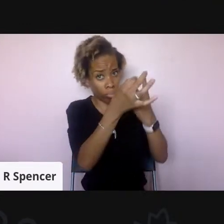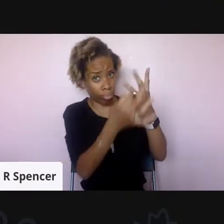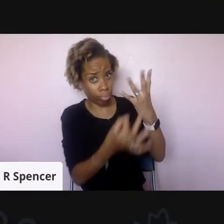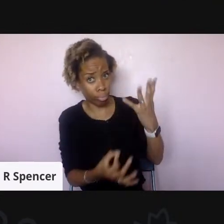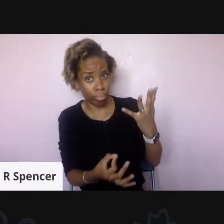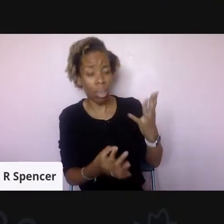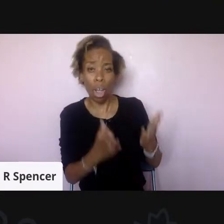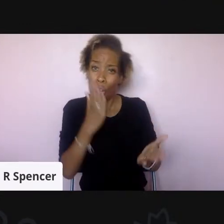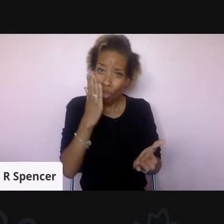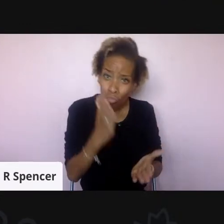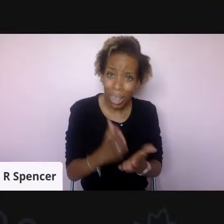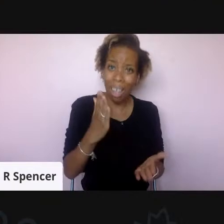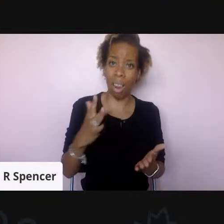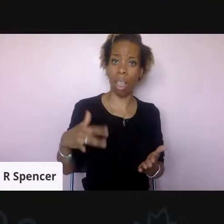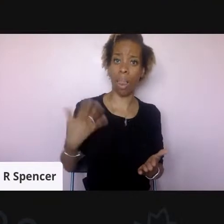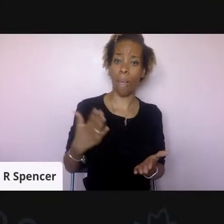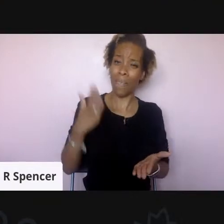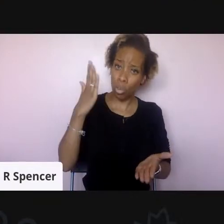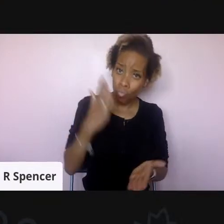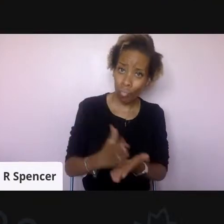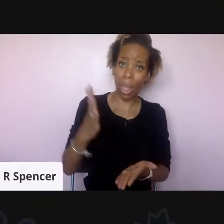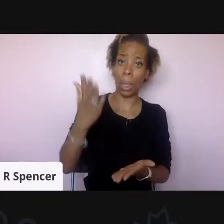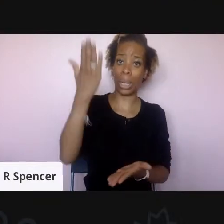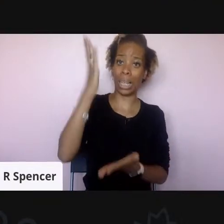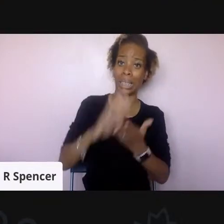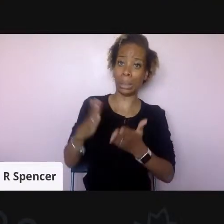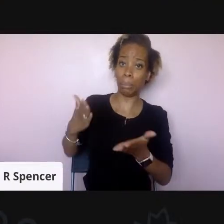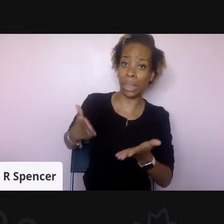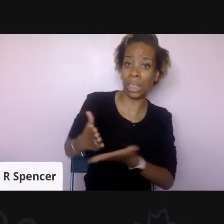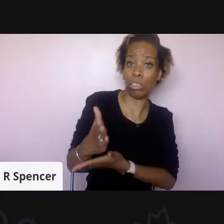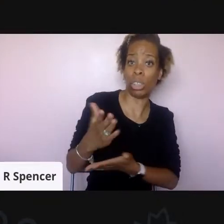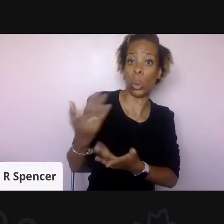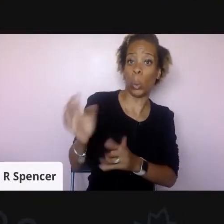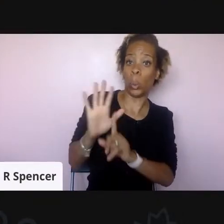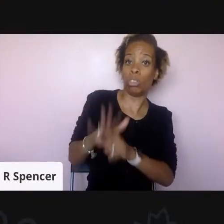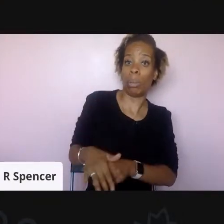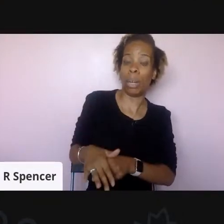lives and their real experiences of discrimination.